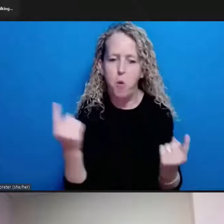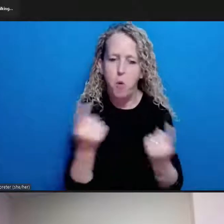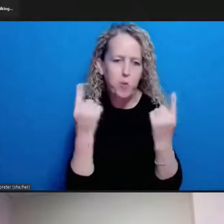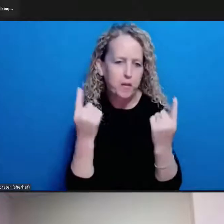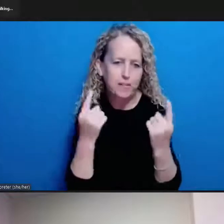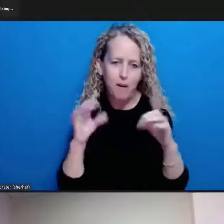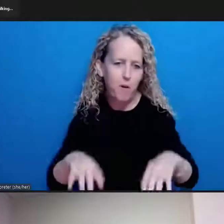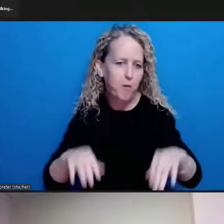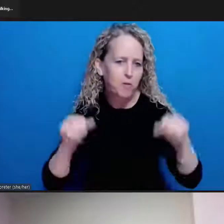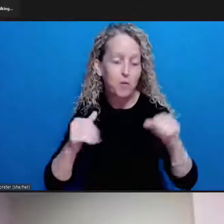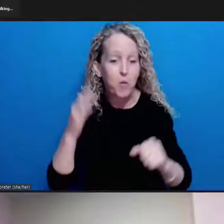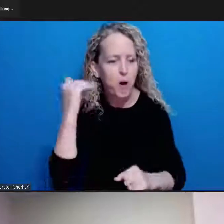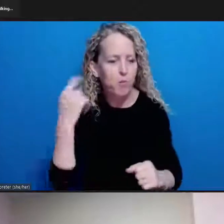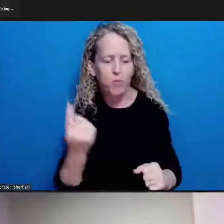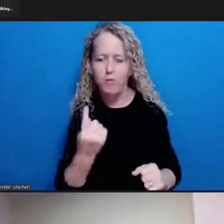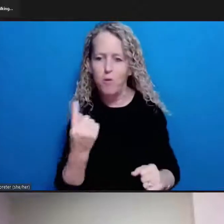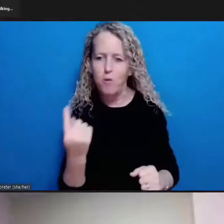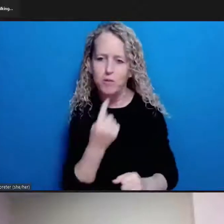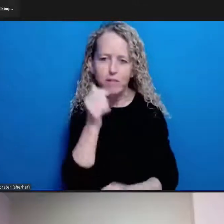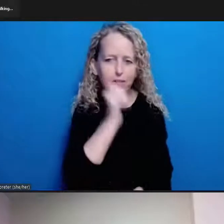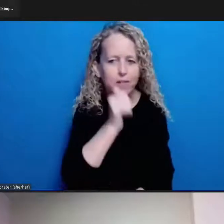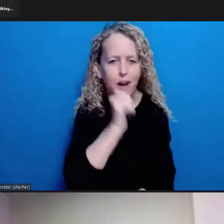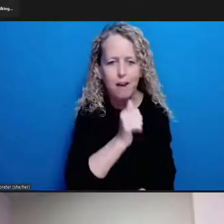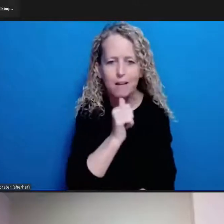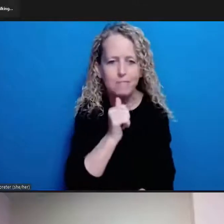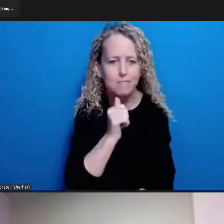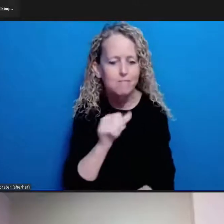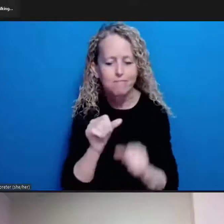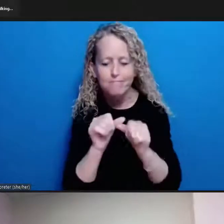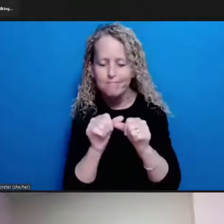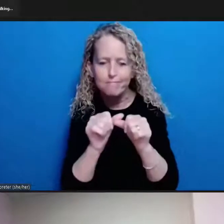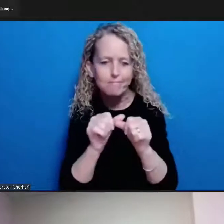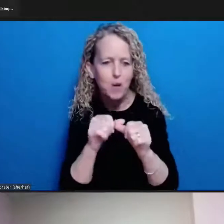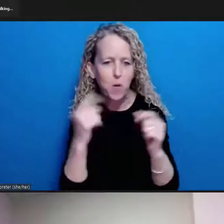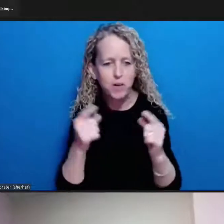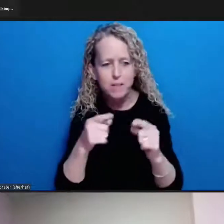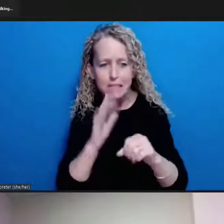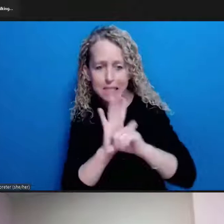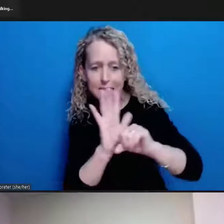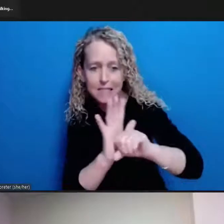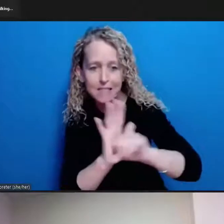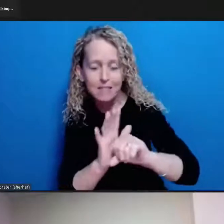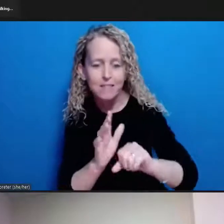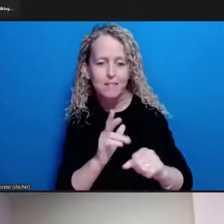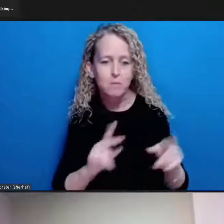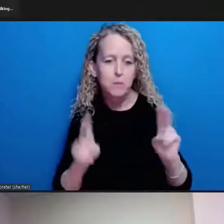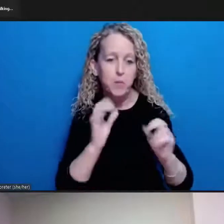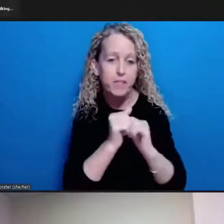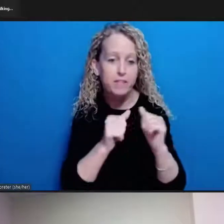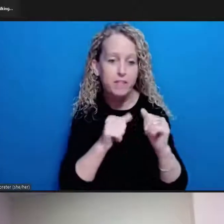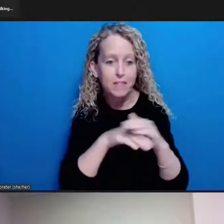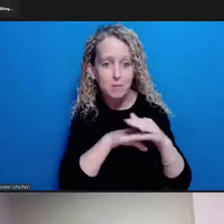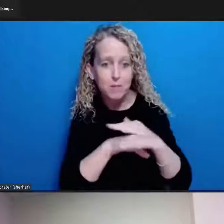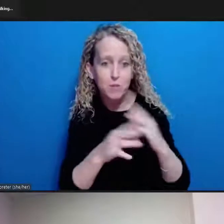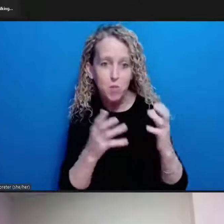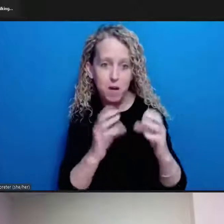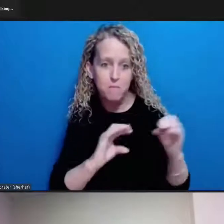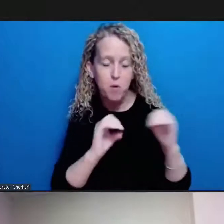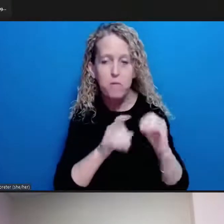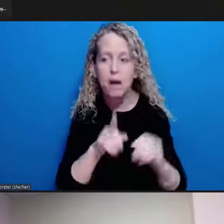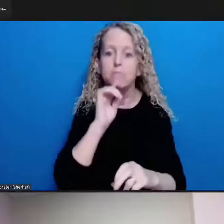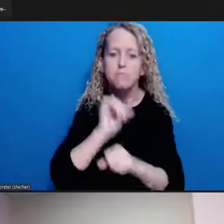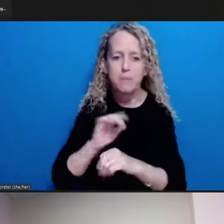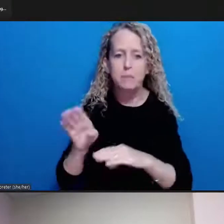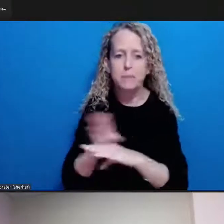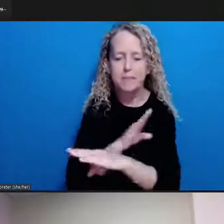trying to bring awareness to everybody that we can. But we're definitely busy and happily so.